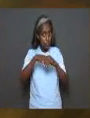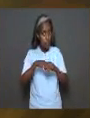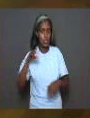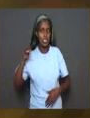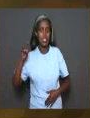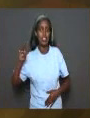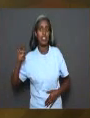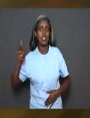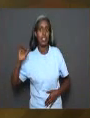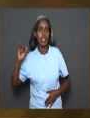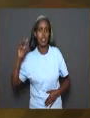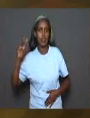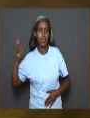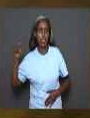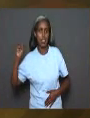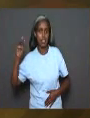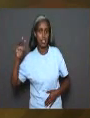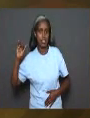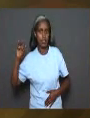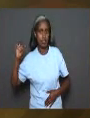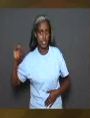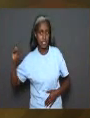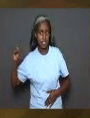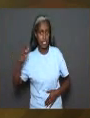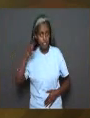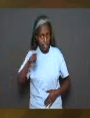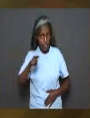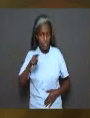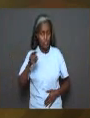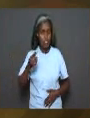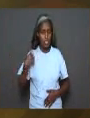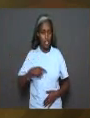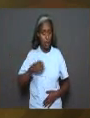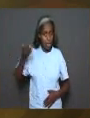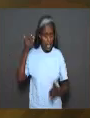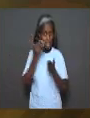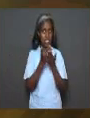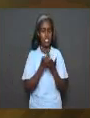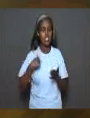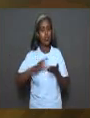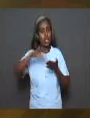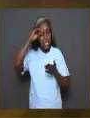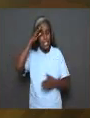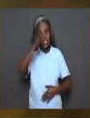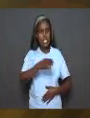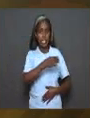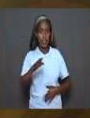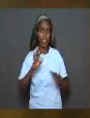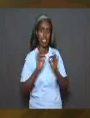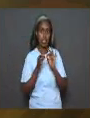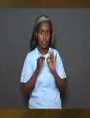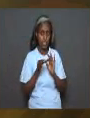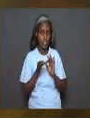Derivatives. In our last lesson, we learned the graphical definition